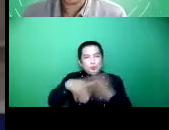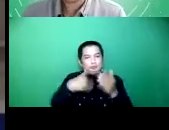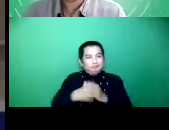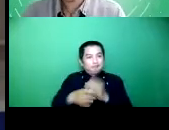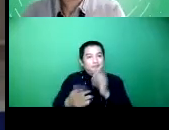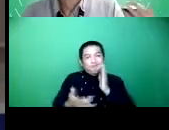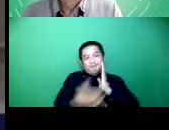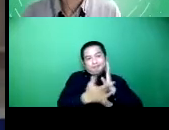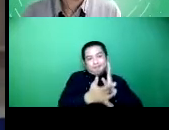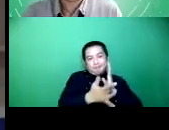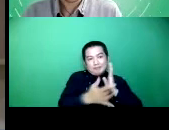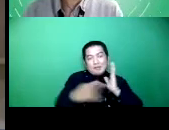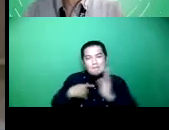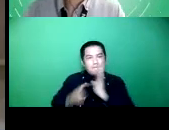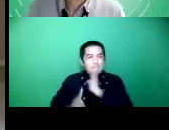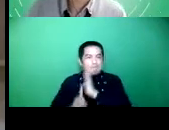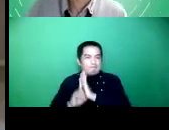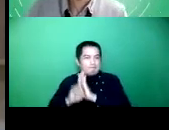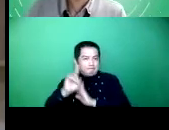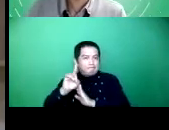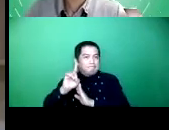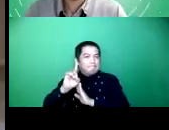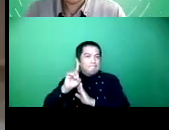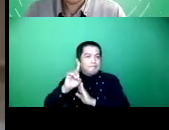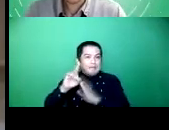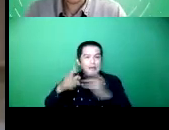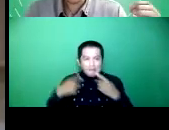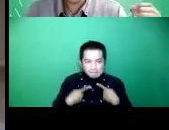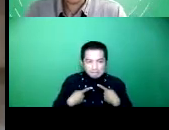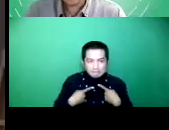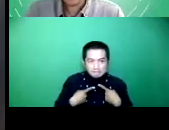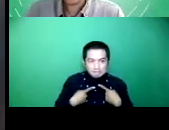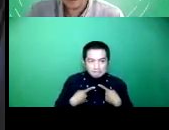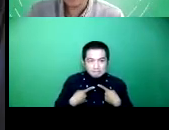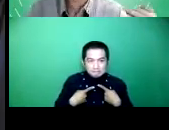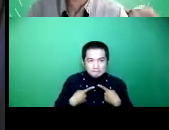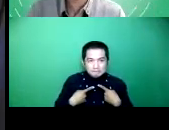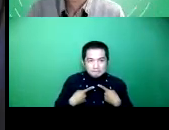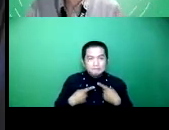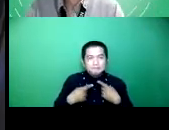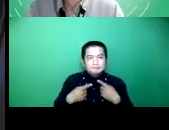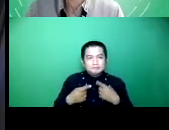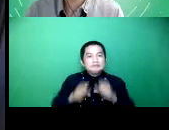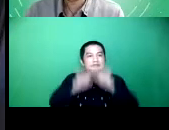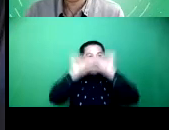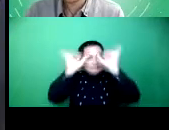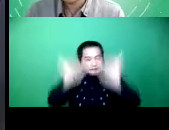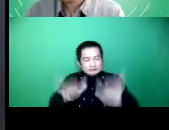today has been developed or is in development as in effort to assist people's